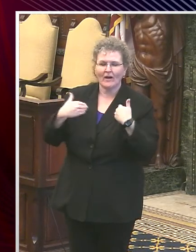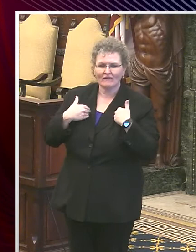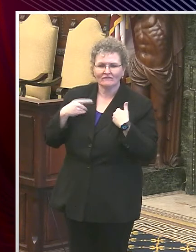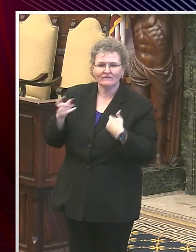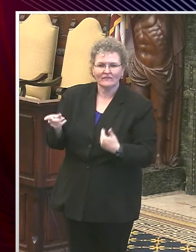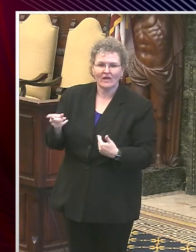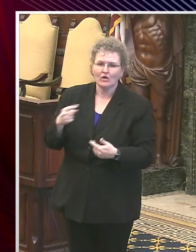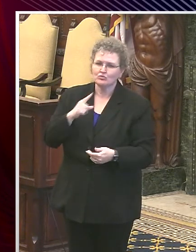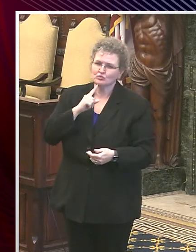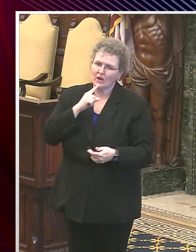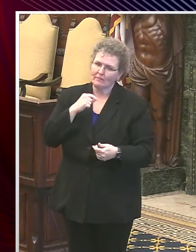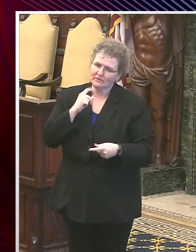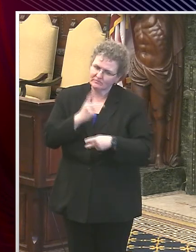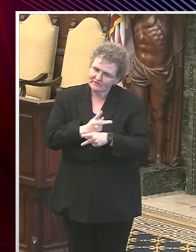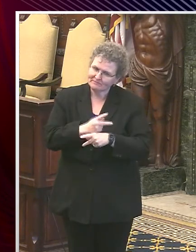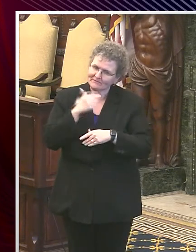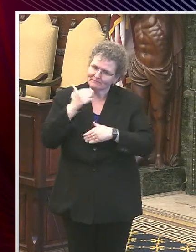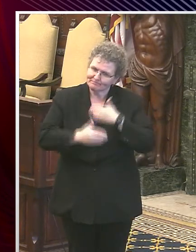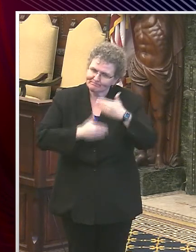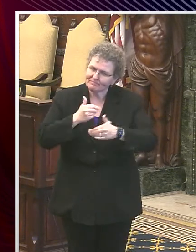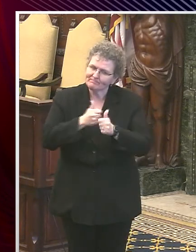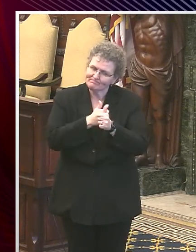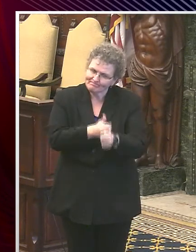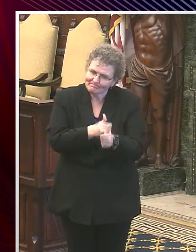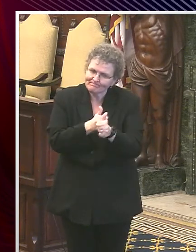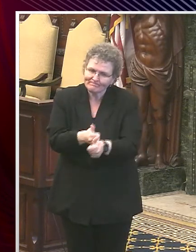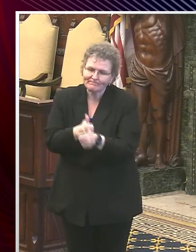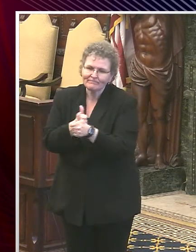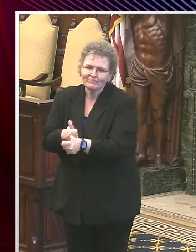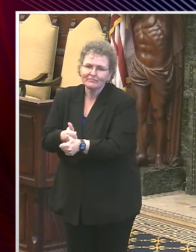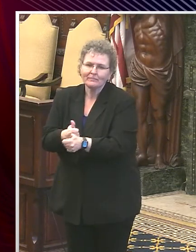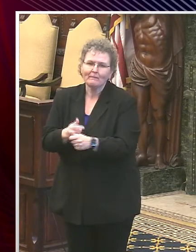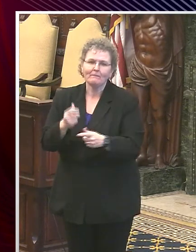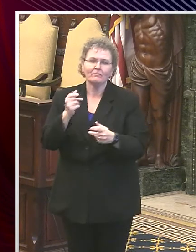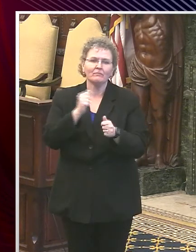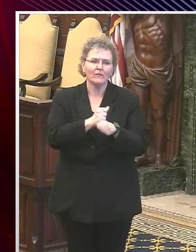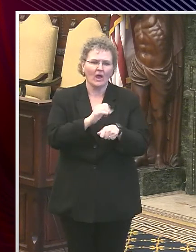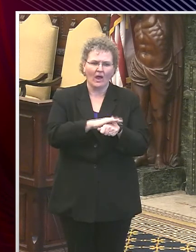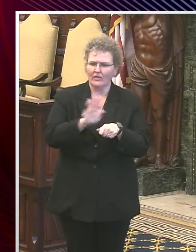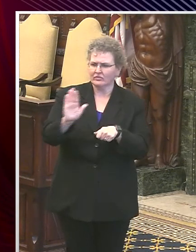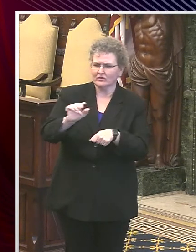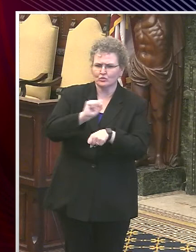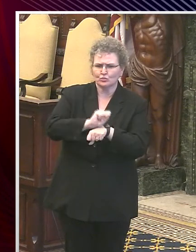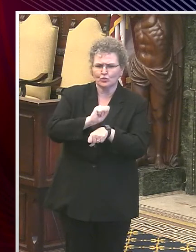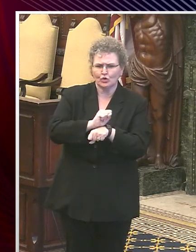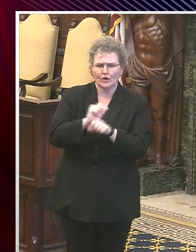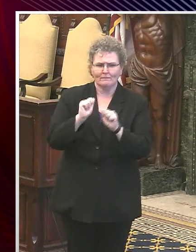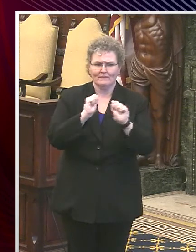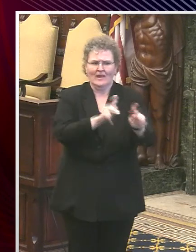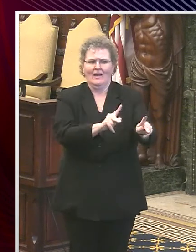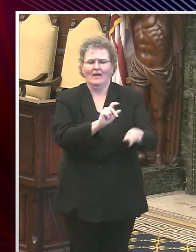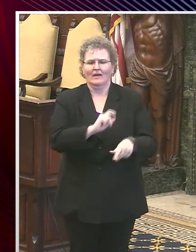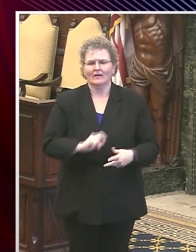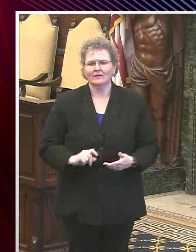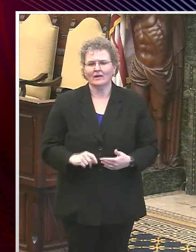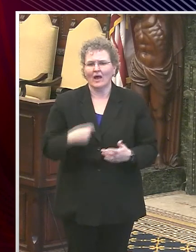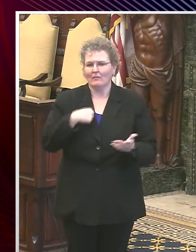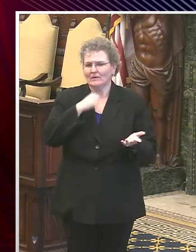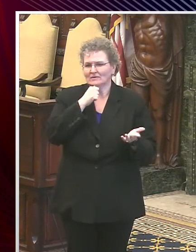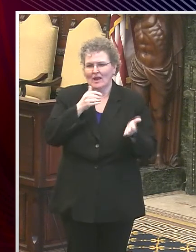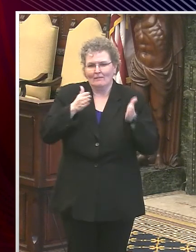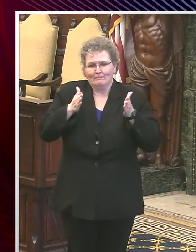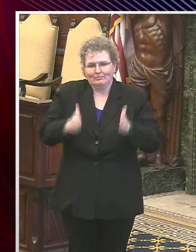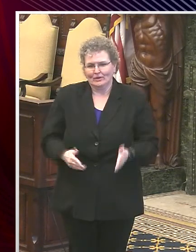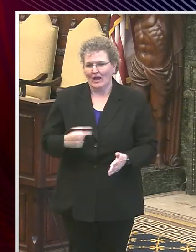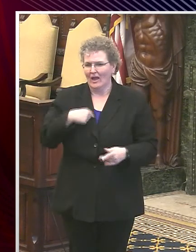there's a process that they can work through relative to their status and when they would be coming back. So I'm not in a position to